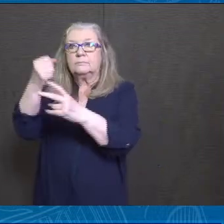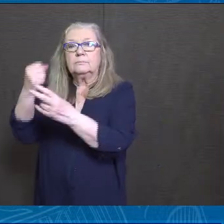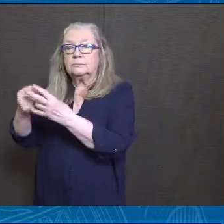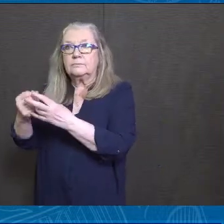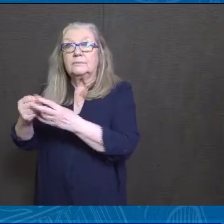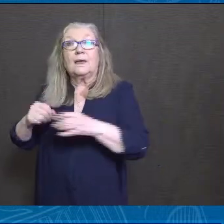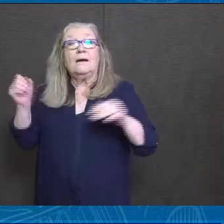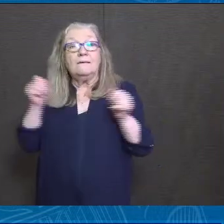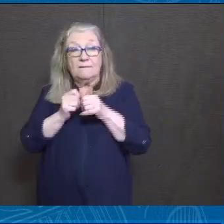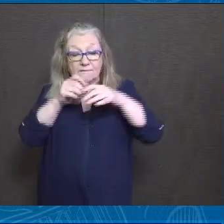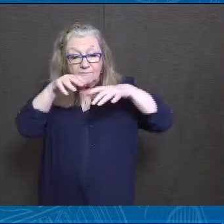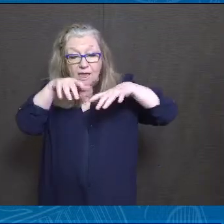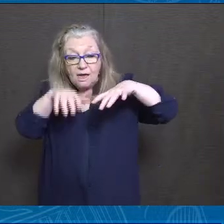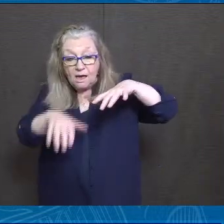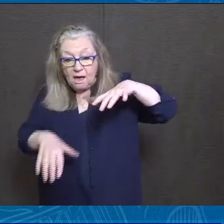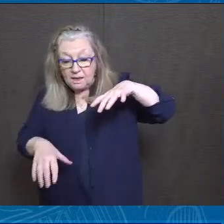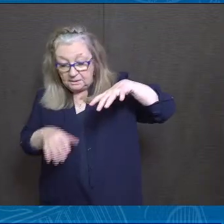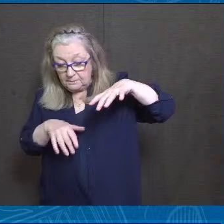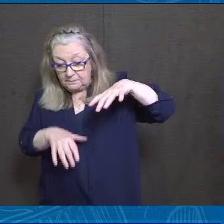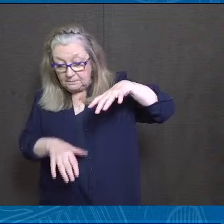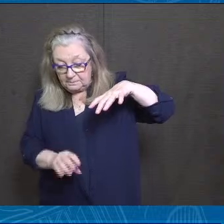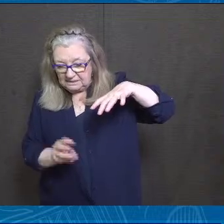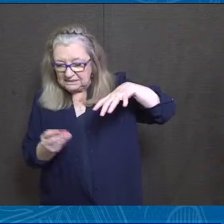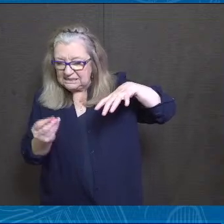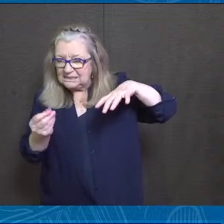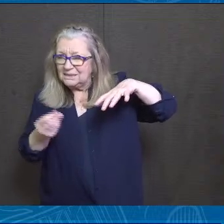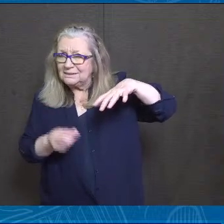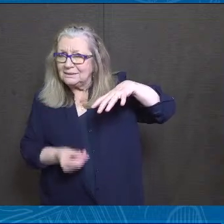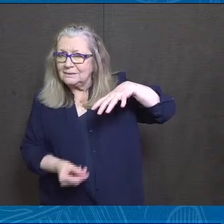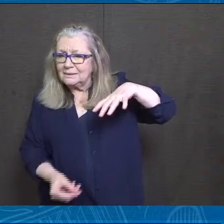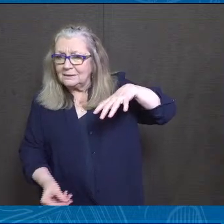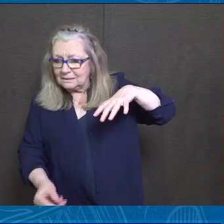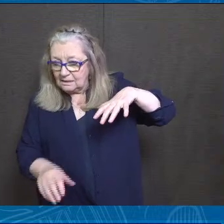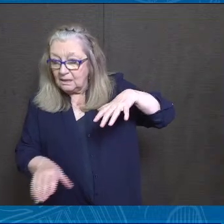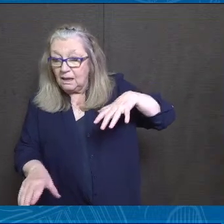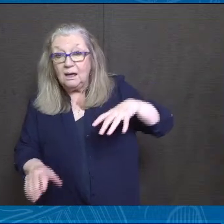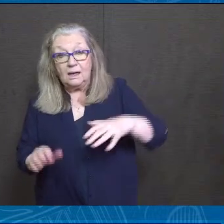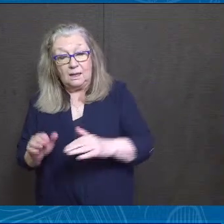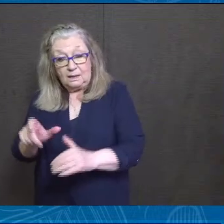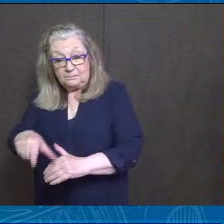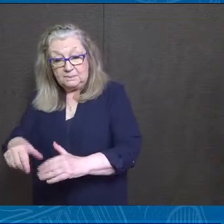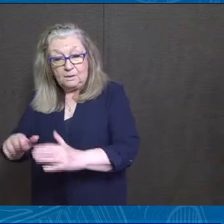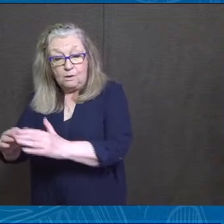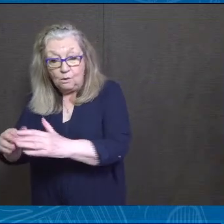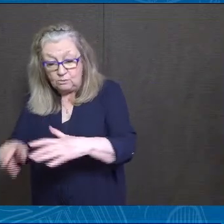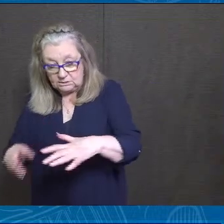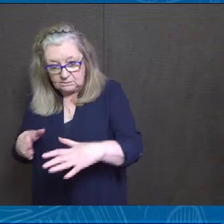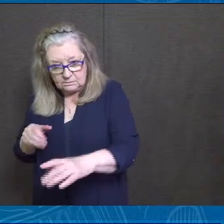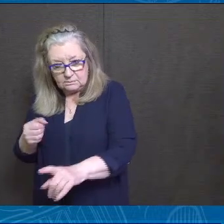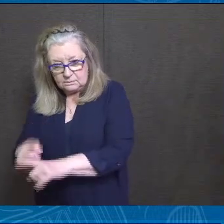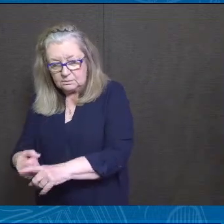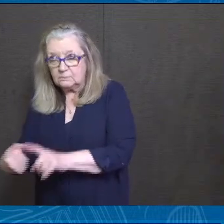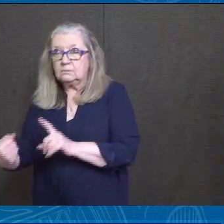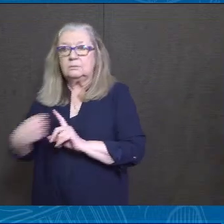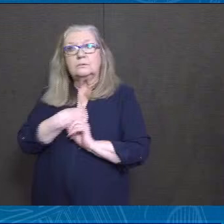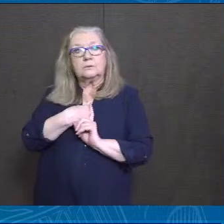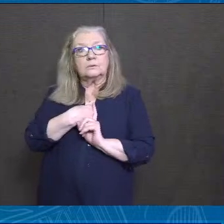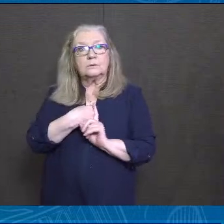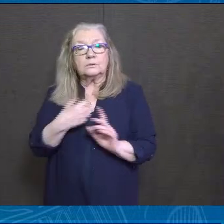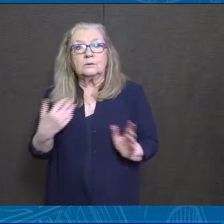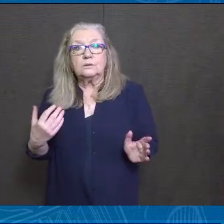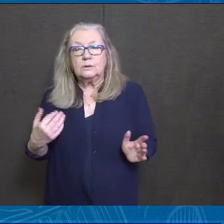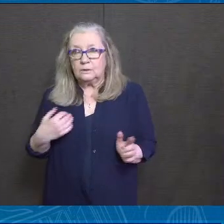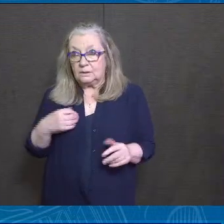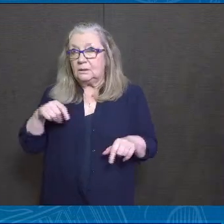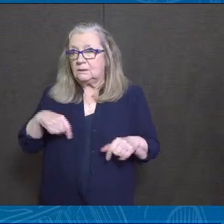sediment, landslide, debris flow, and impacting the downstream communities. And in the recent years, we have been seeing this